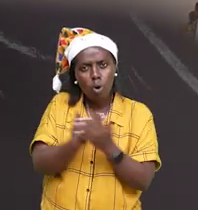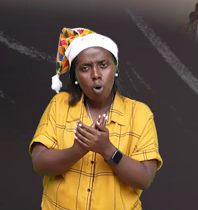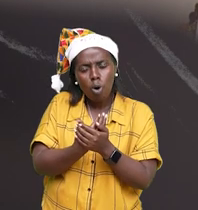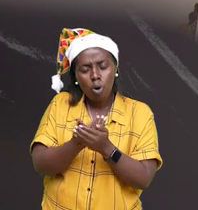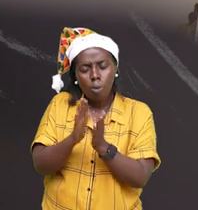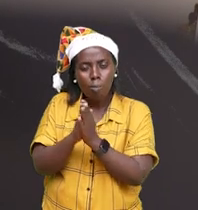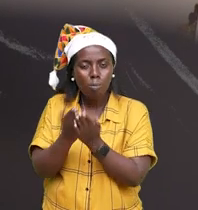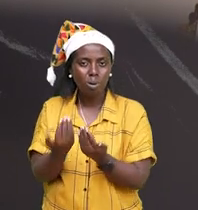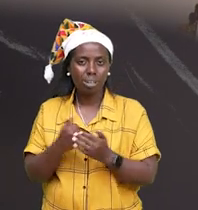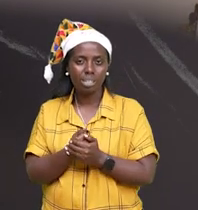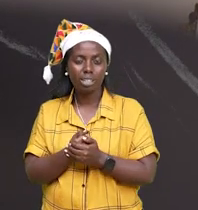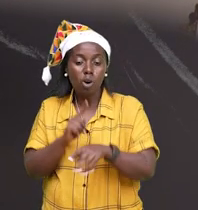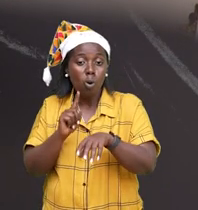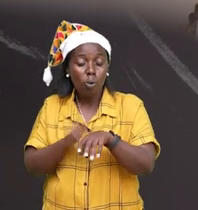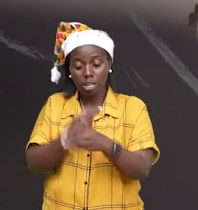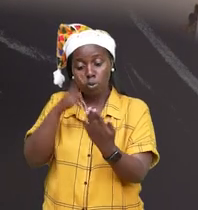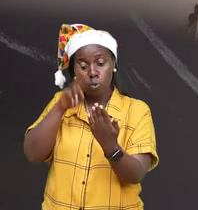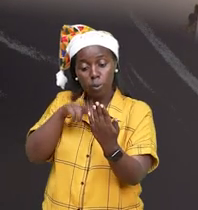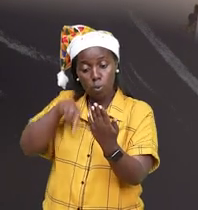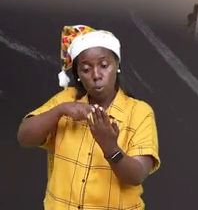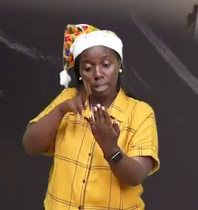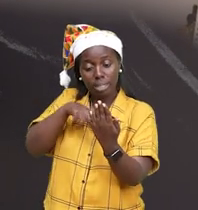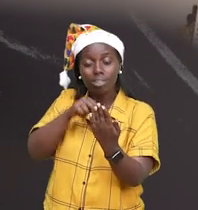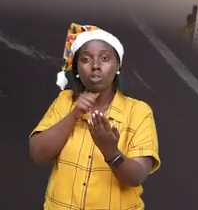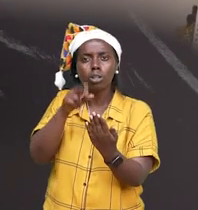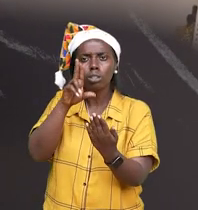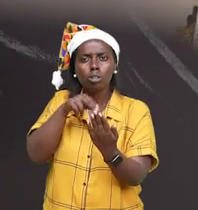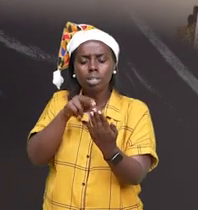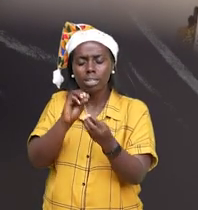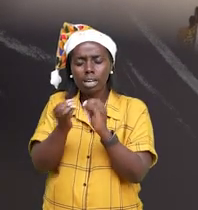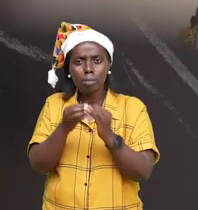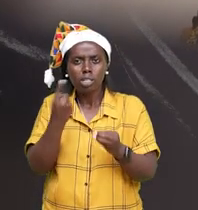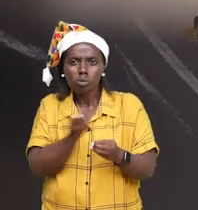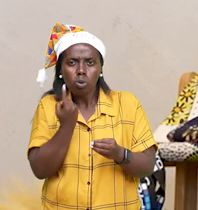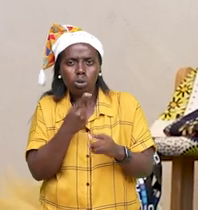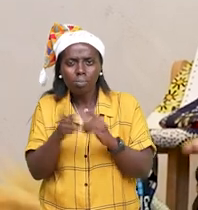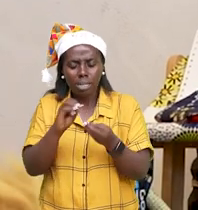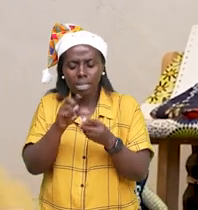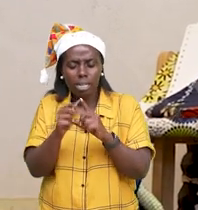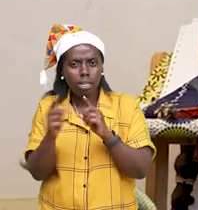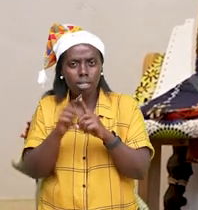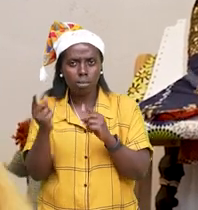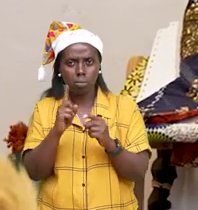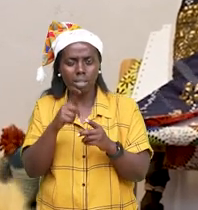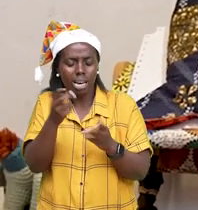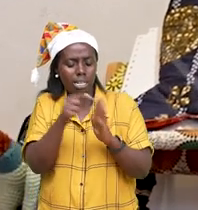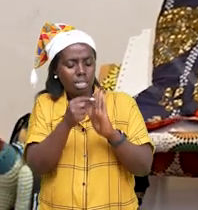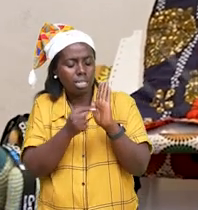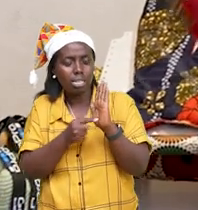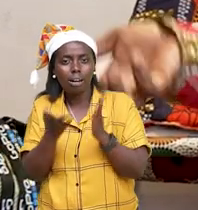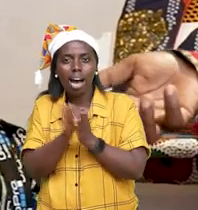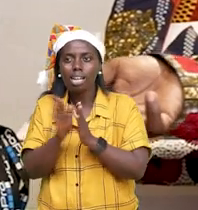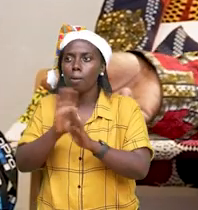of things. When we read, we don't read numbers and letters. They are signs, symbols,